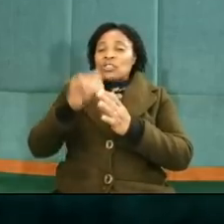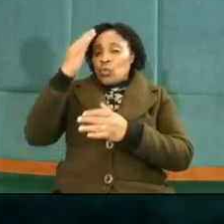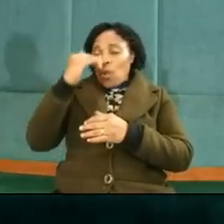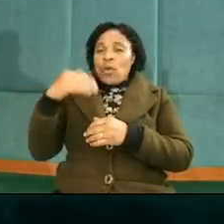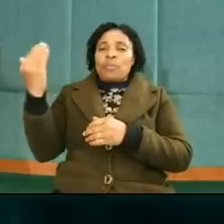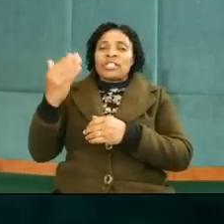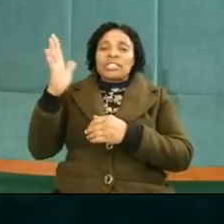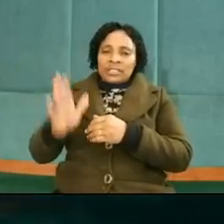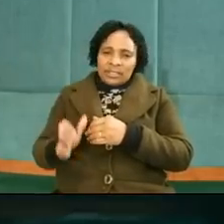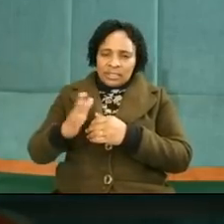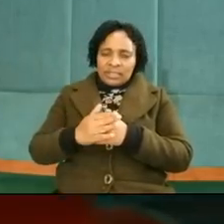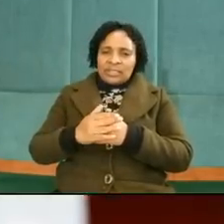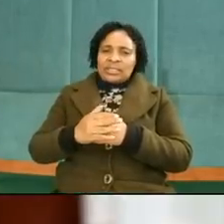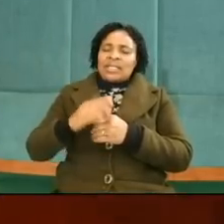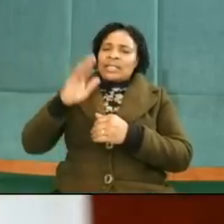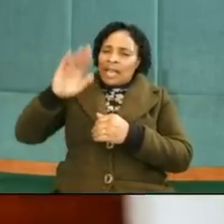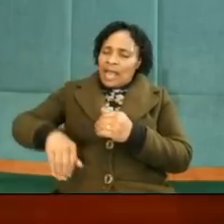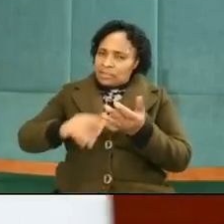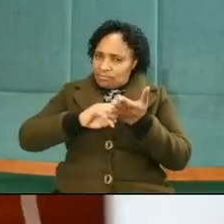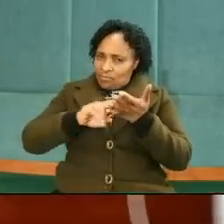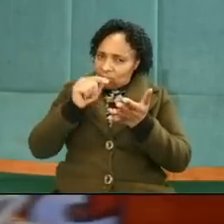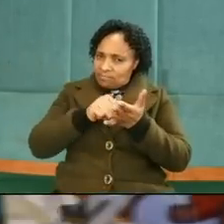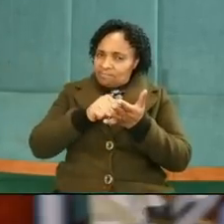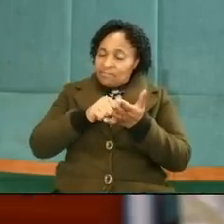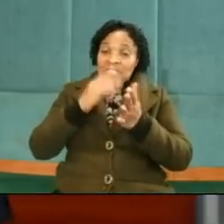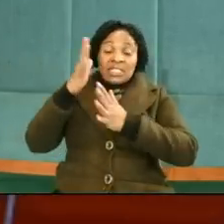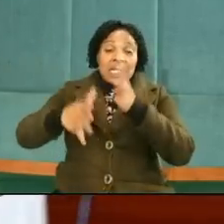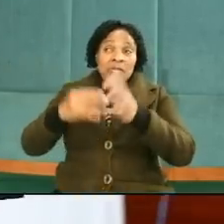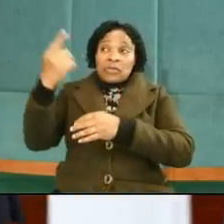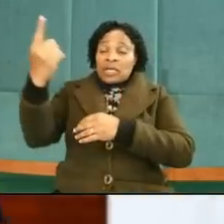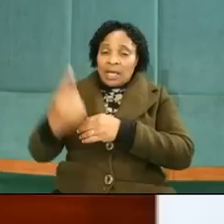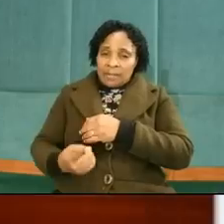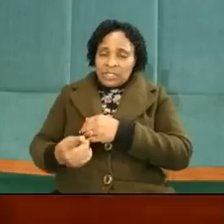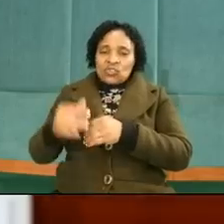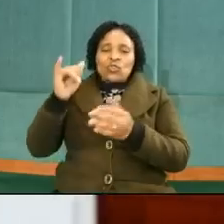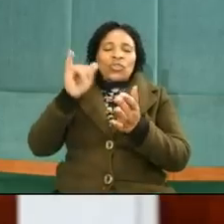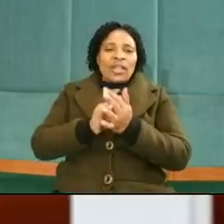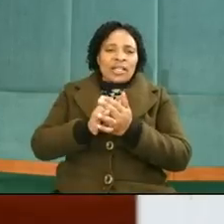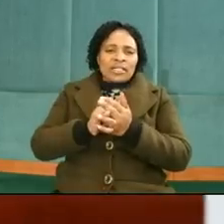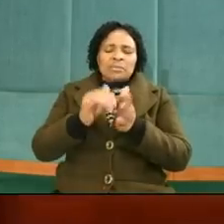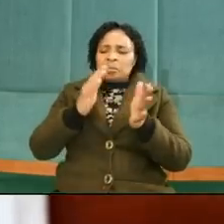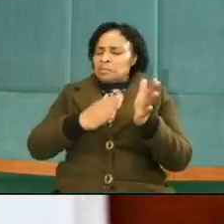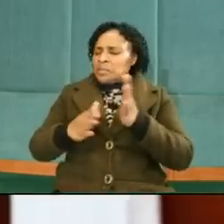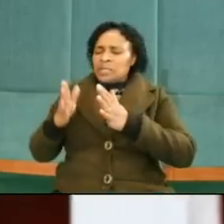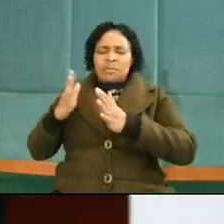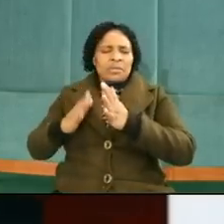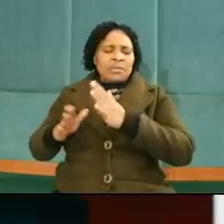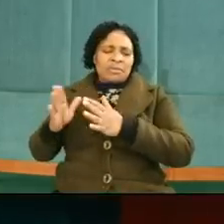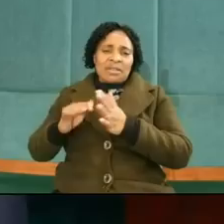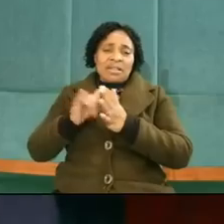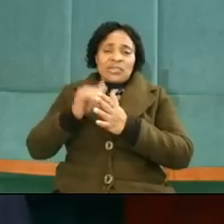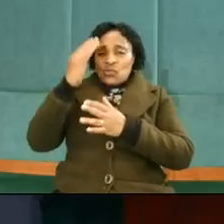have preachers. That last piece there. What is the sign of your coming? So that we can be prepared. That's why we are